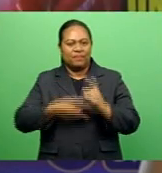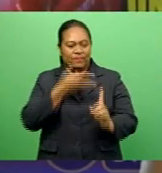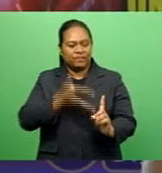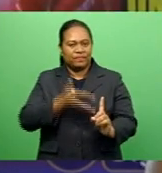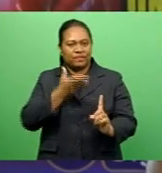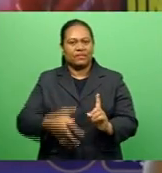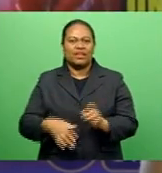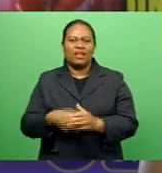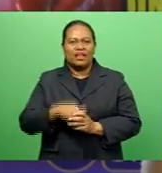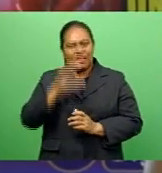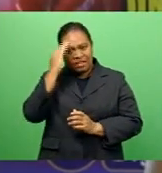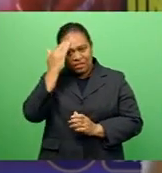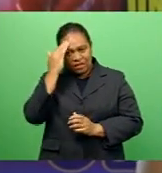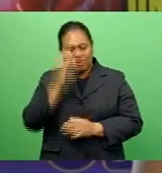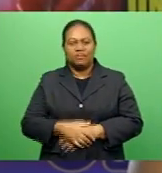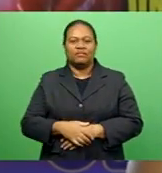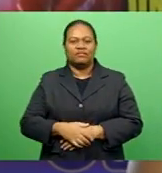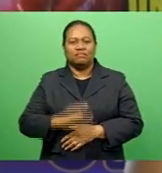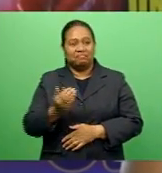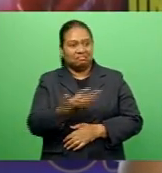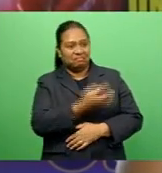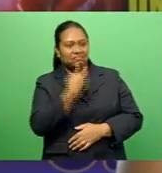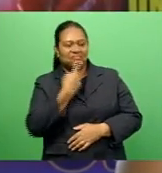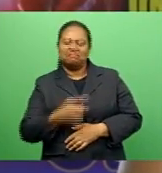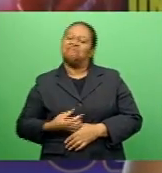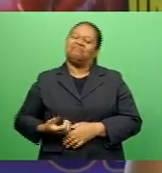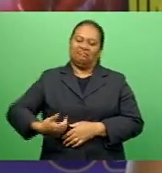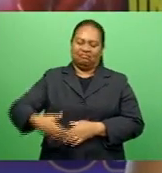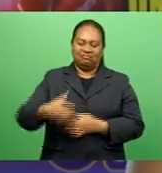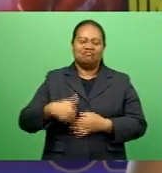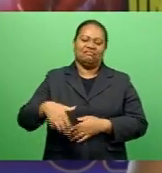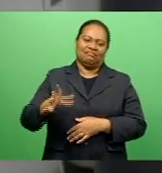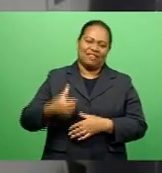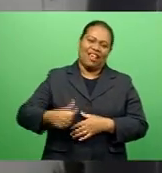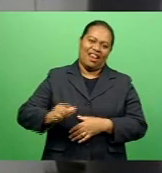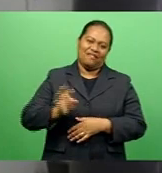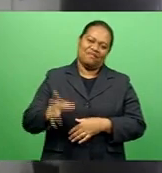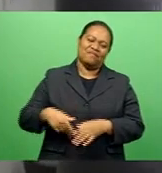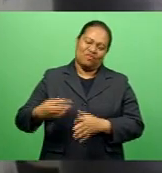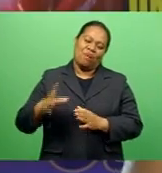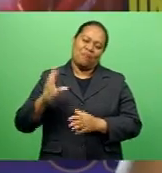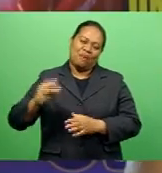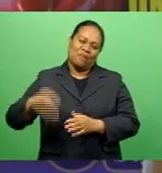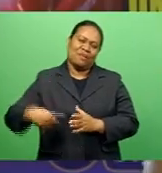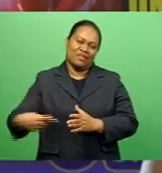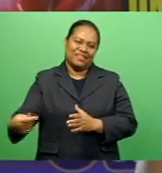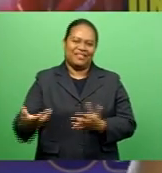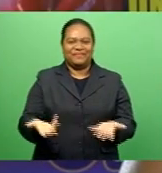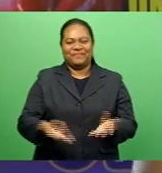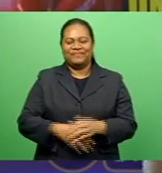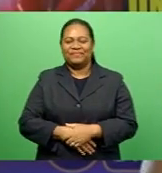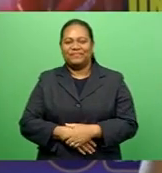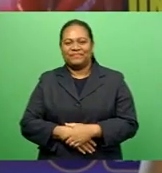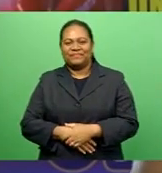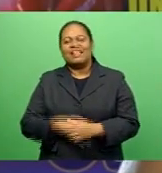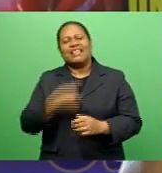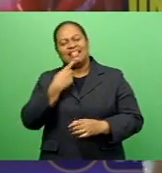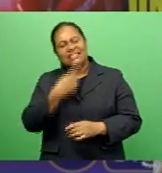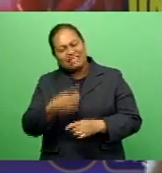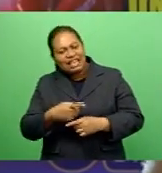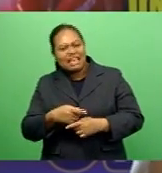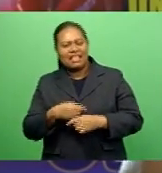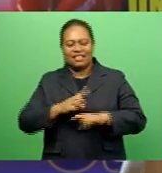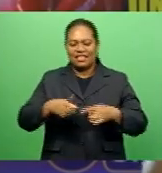Let the dog bark, but he'll know me on 20th March. He's gonna like me. Saying a lot about me,